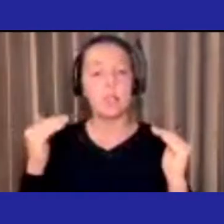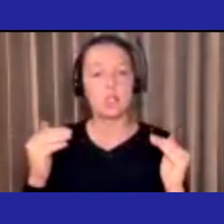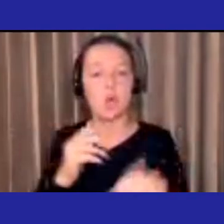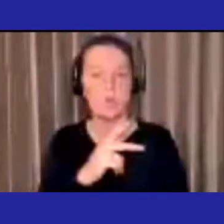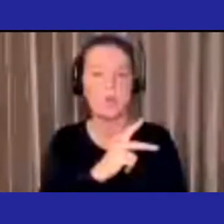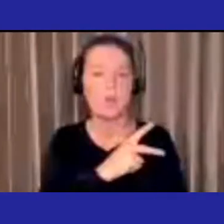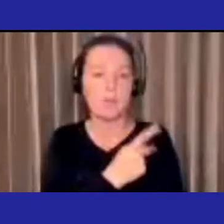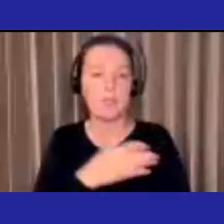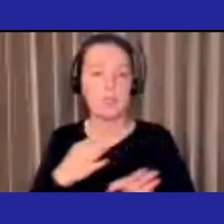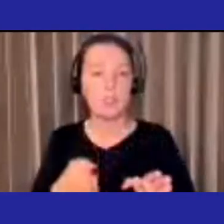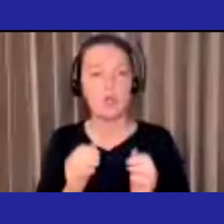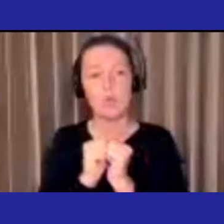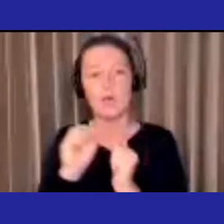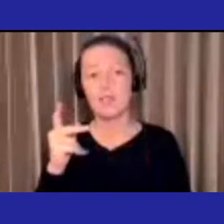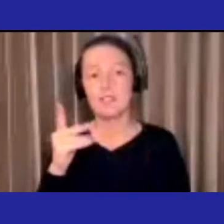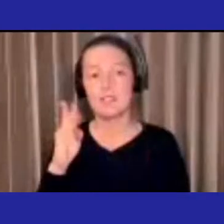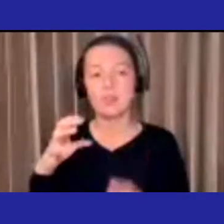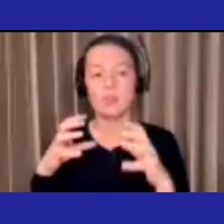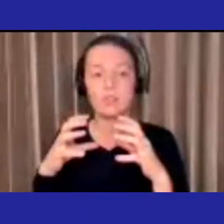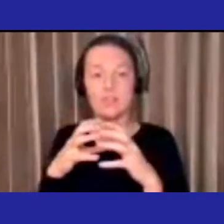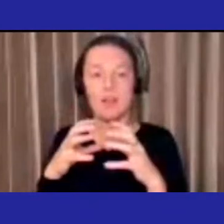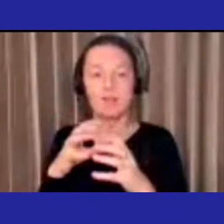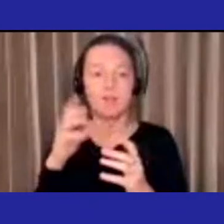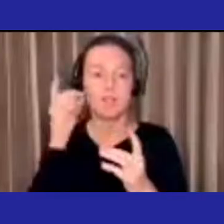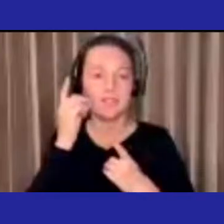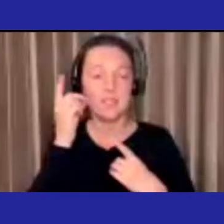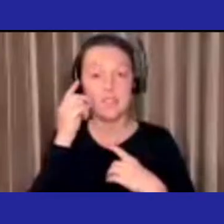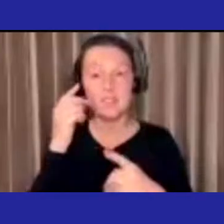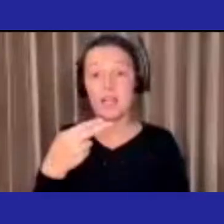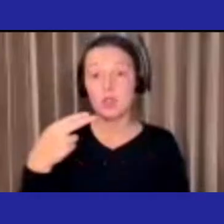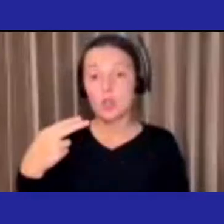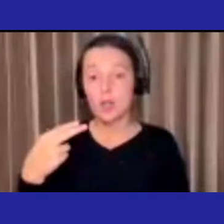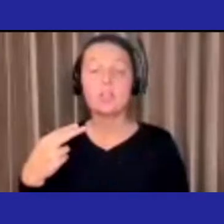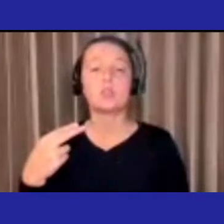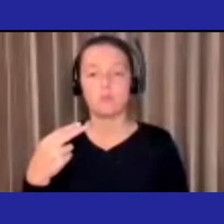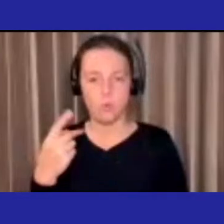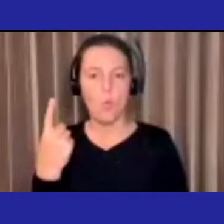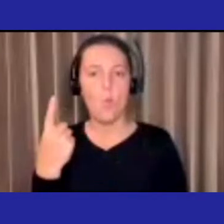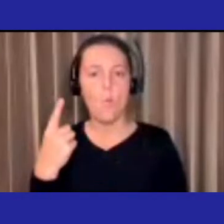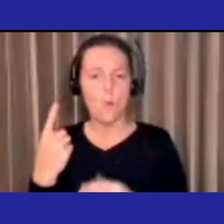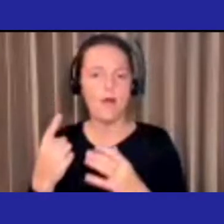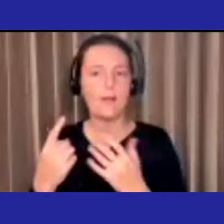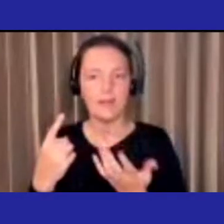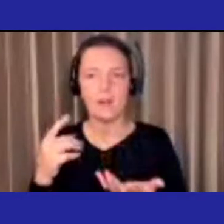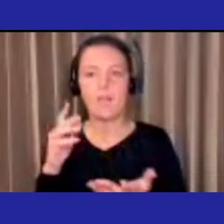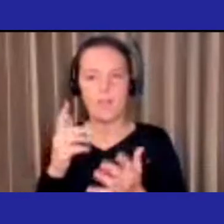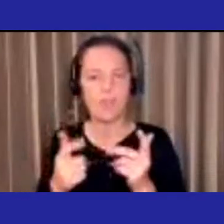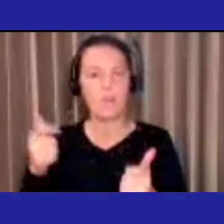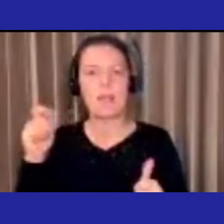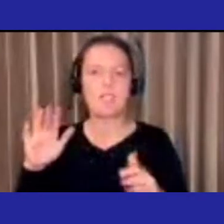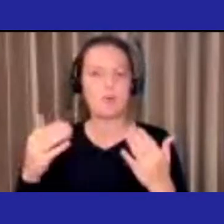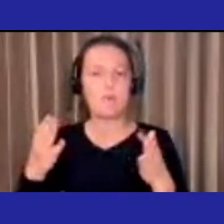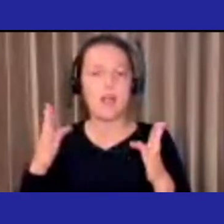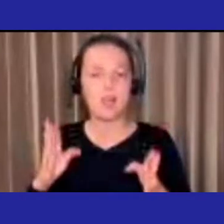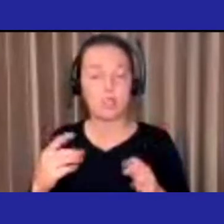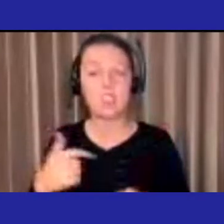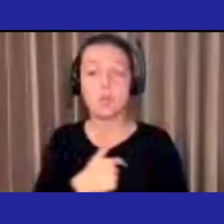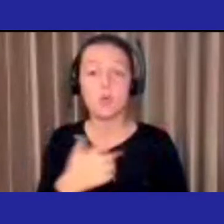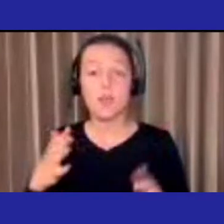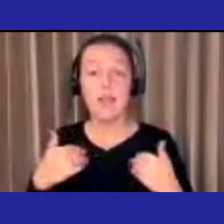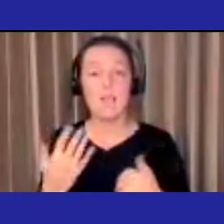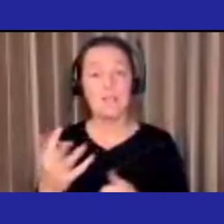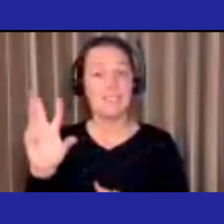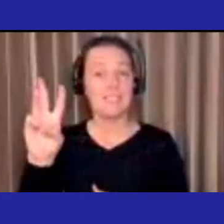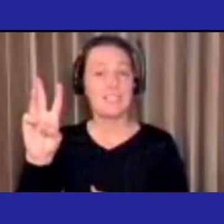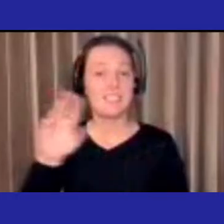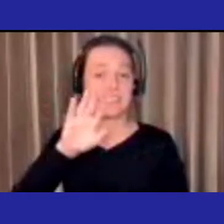one of the largest providers of sickle cell care in the U.S. We have 6 centers that focus on pediatric care for patients